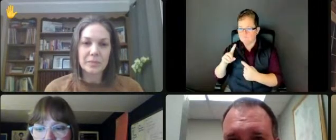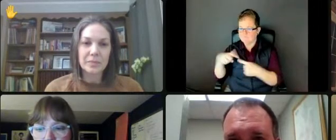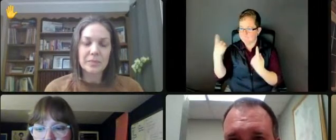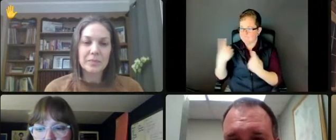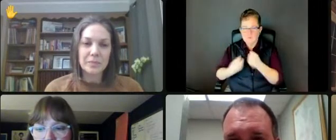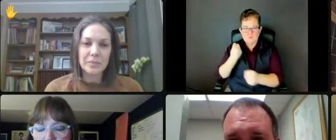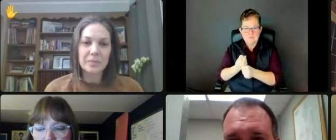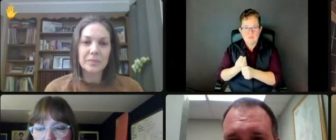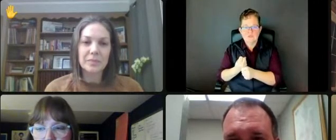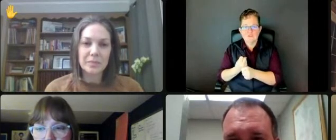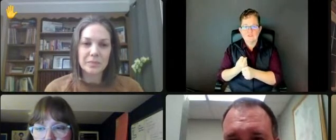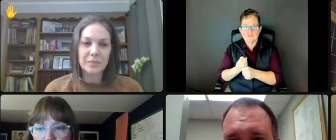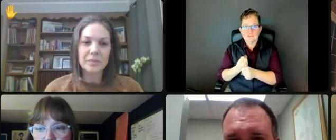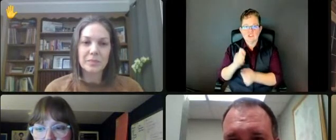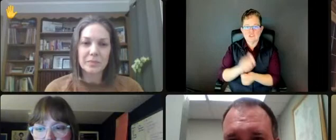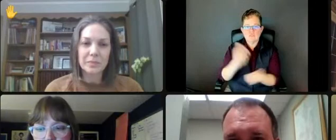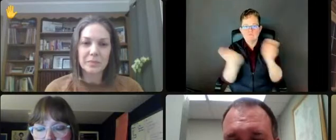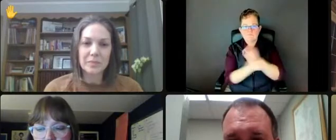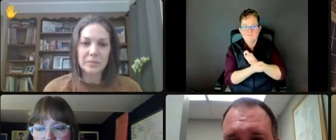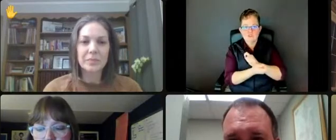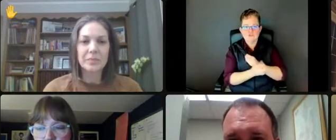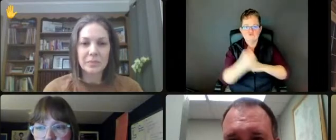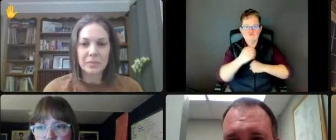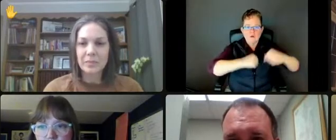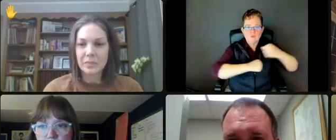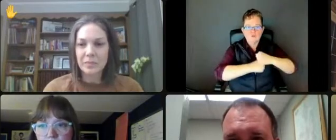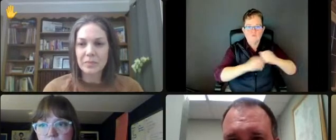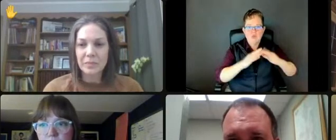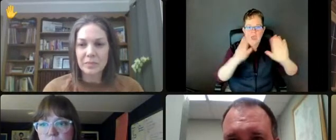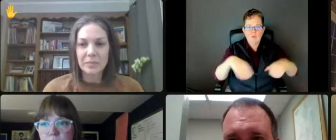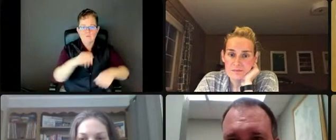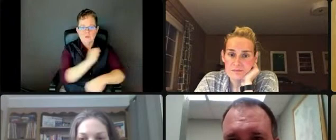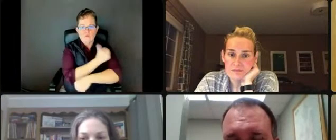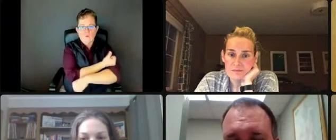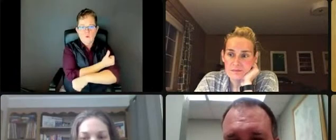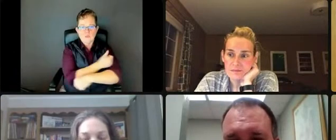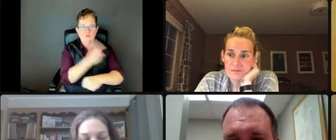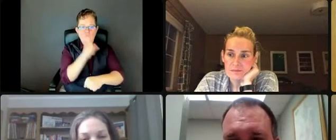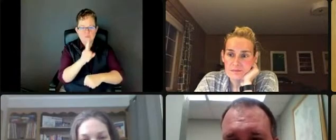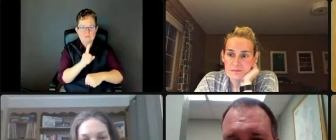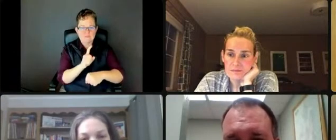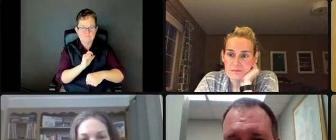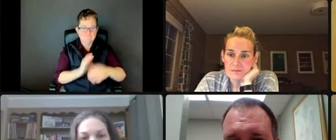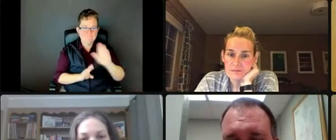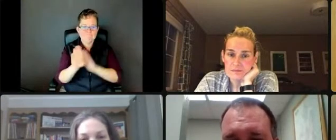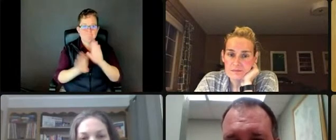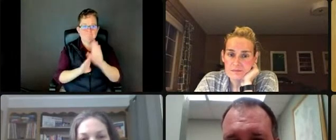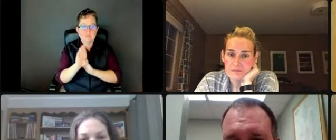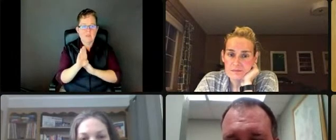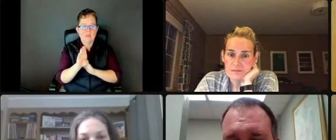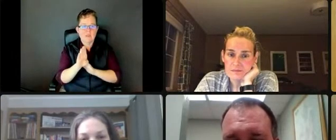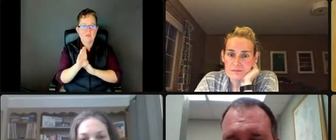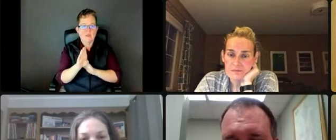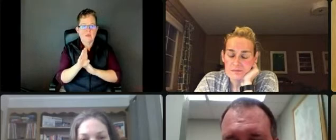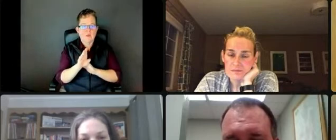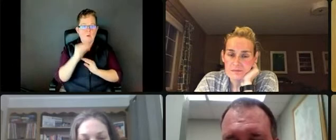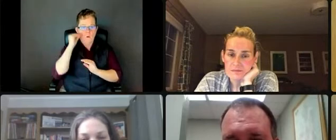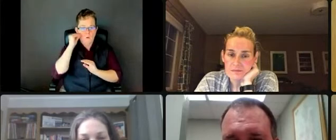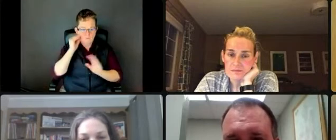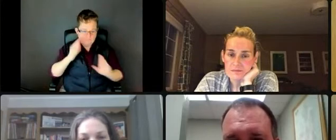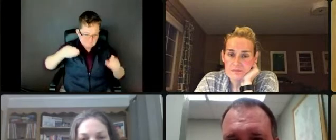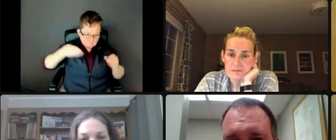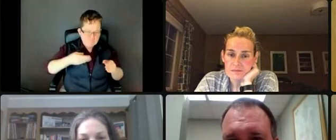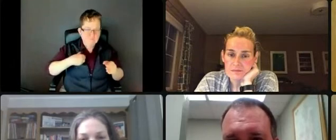years a restructuring at the Housing Authority to build out components that are focused on homelessness and